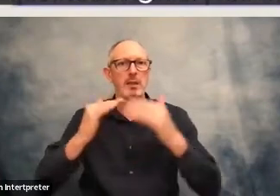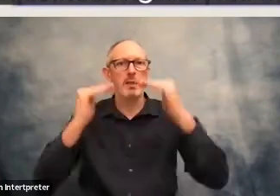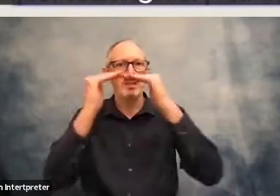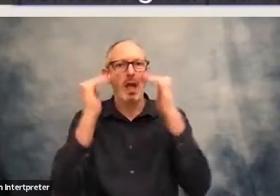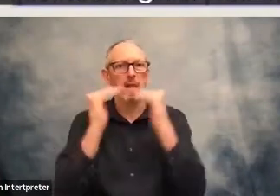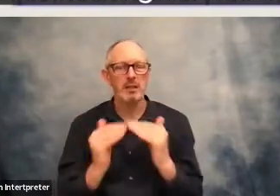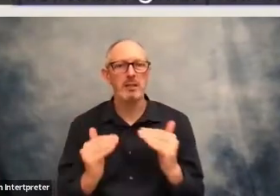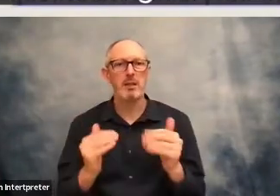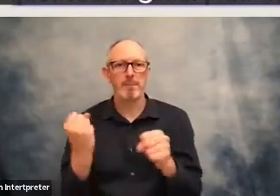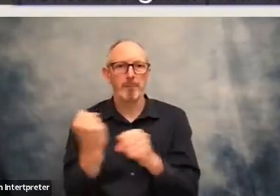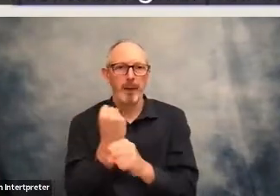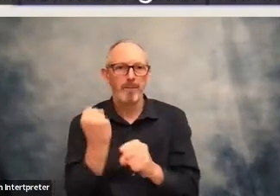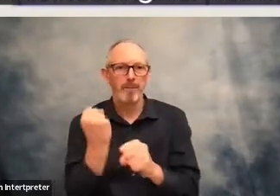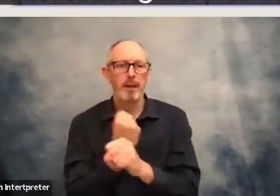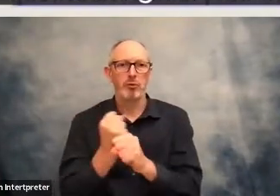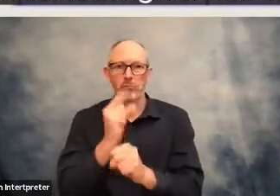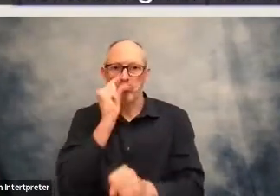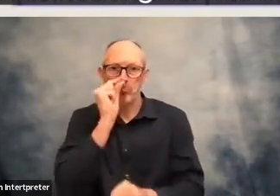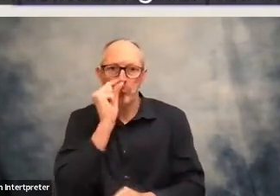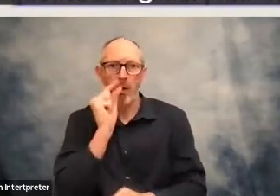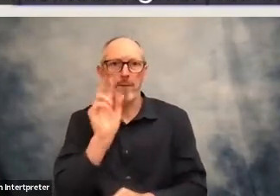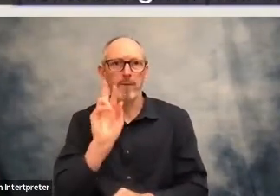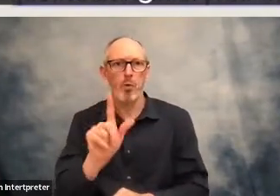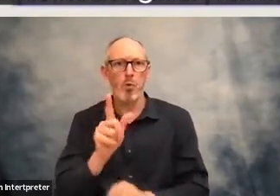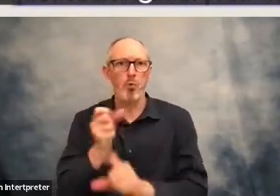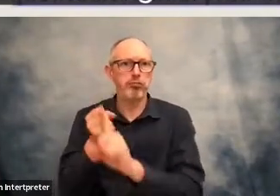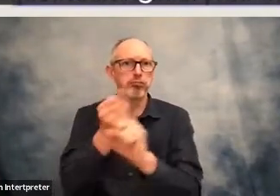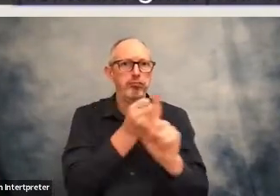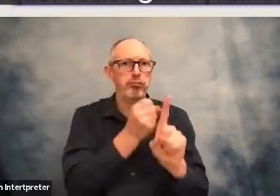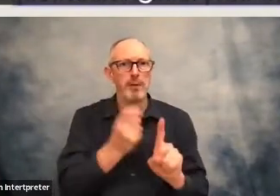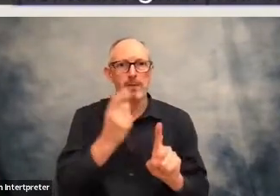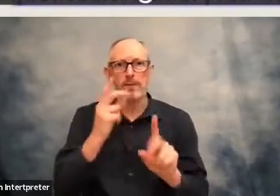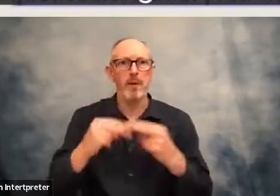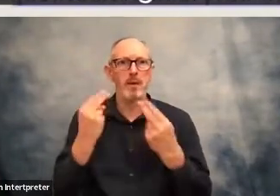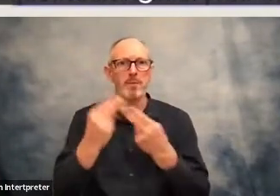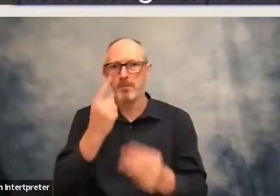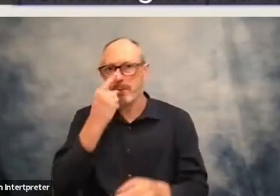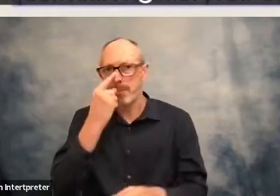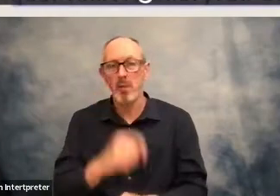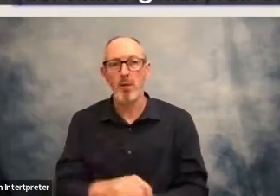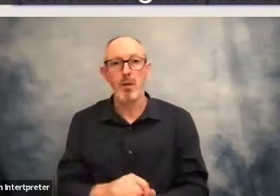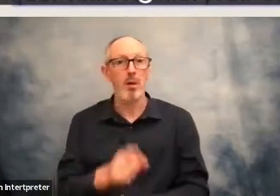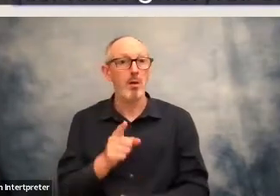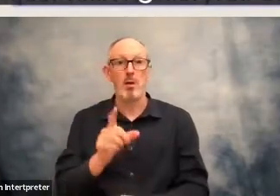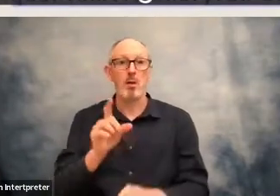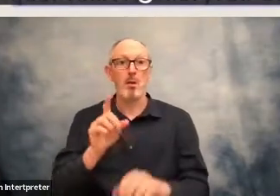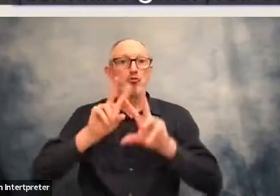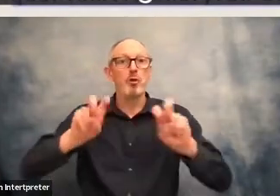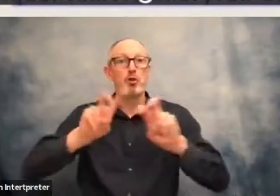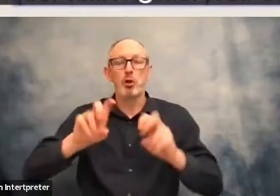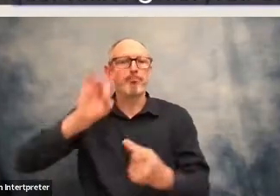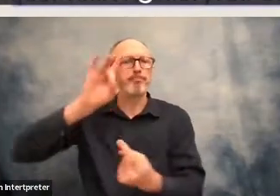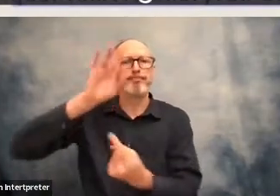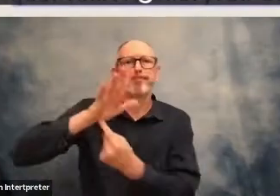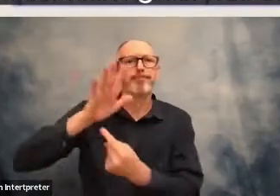manufacturing potential, and community impact. This research is essential to ensure SignalSafe is